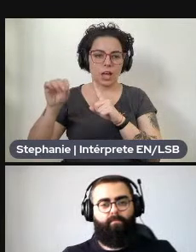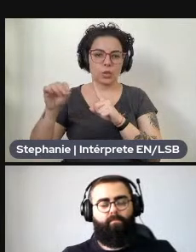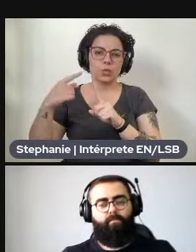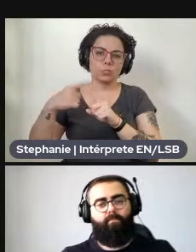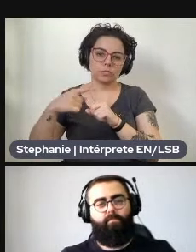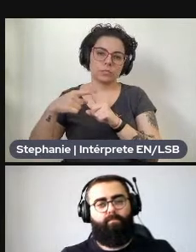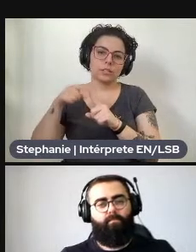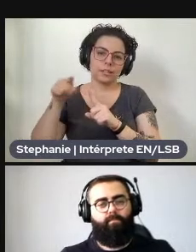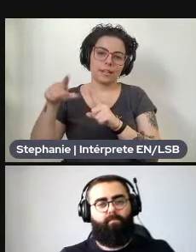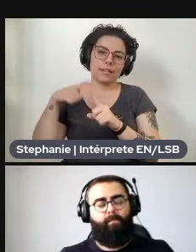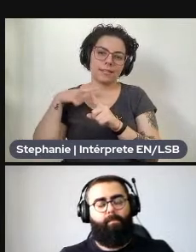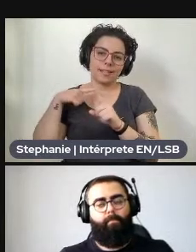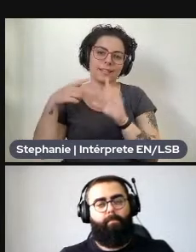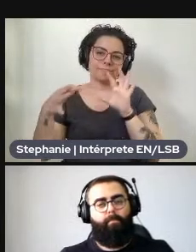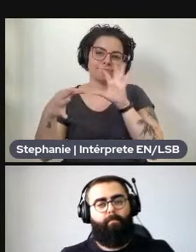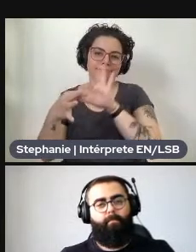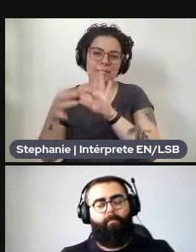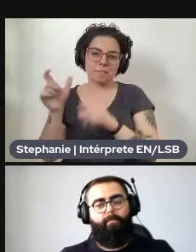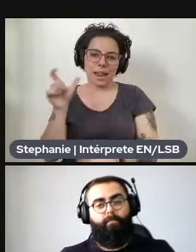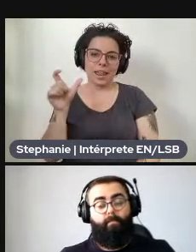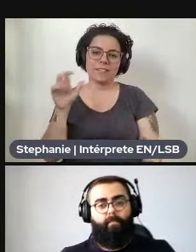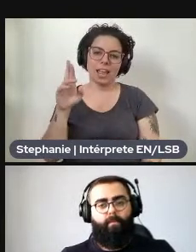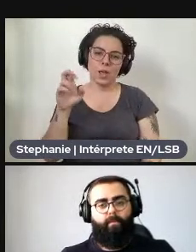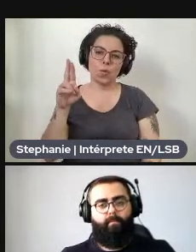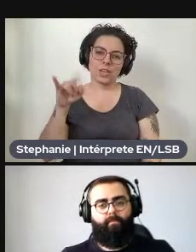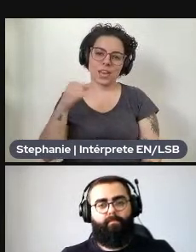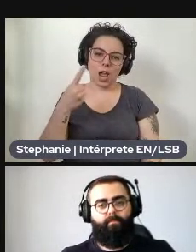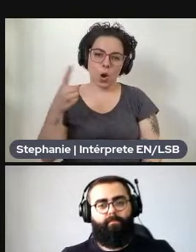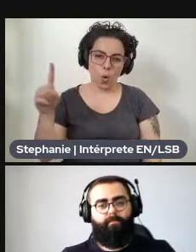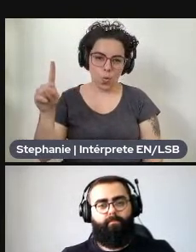event, and it has